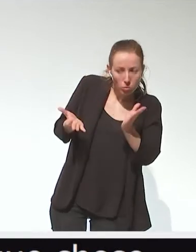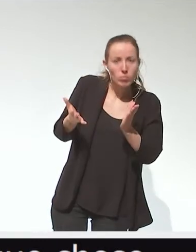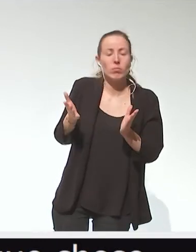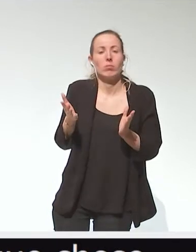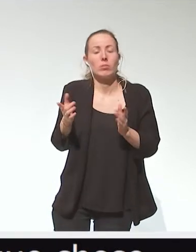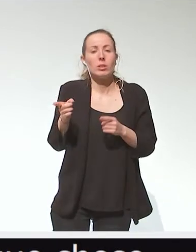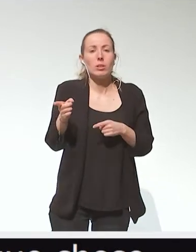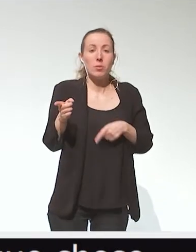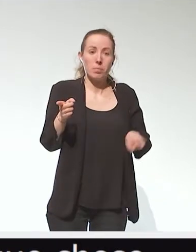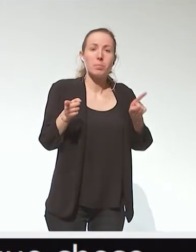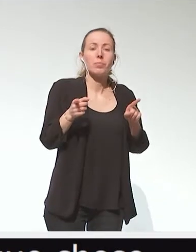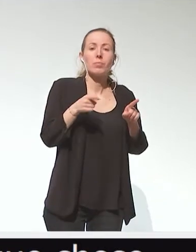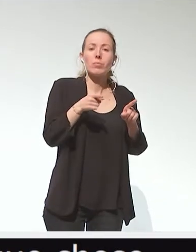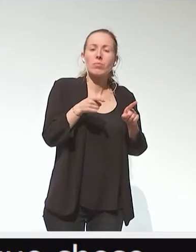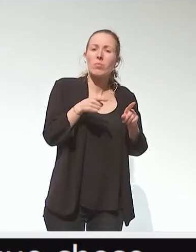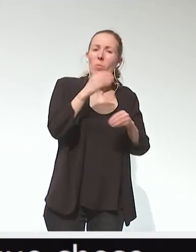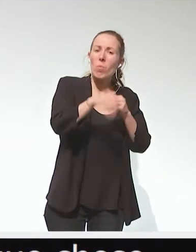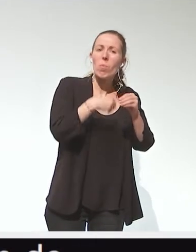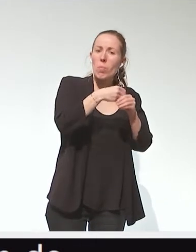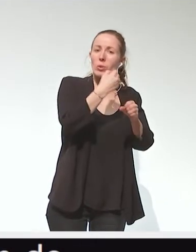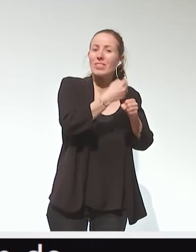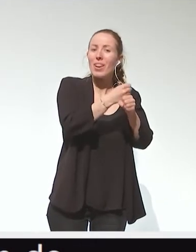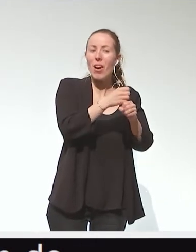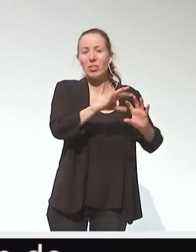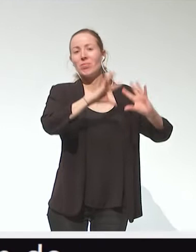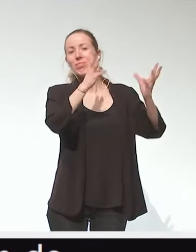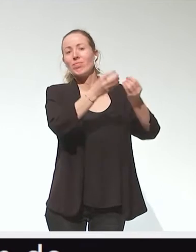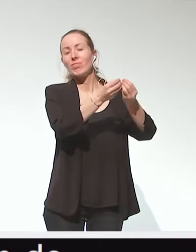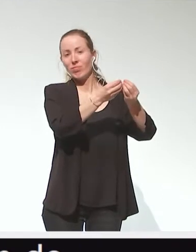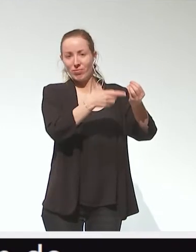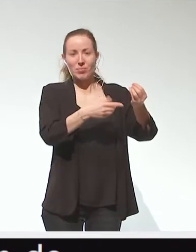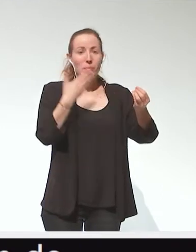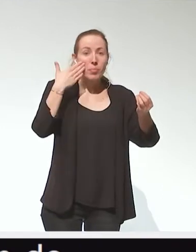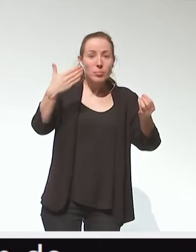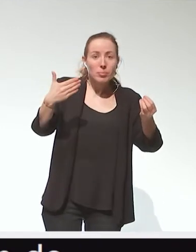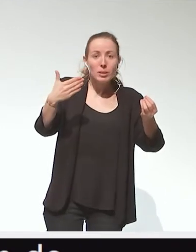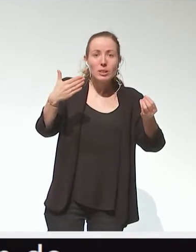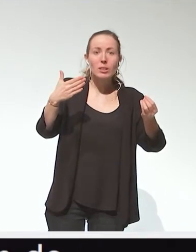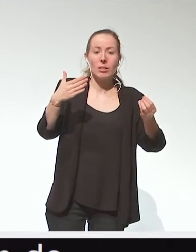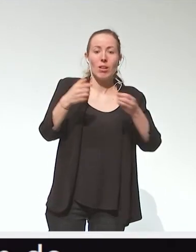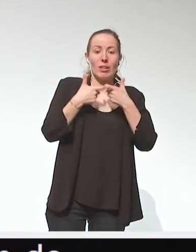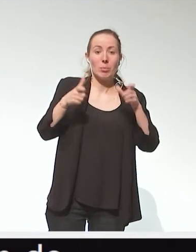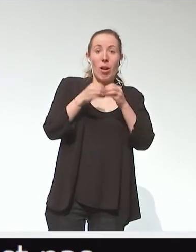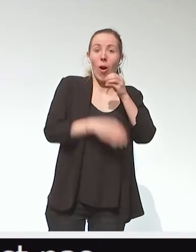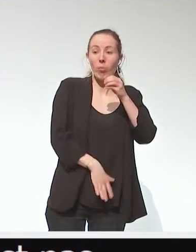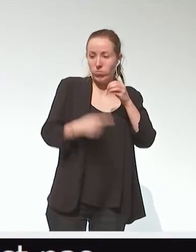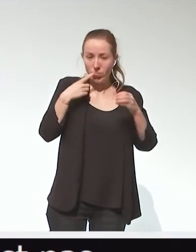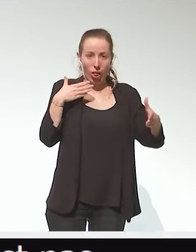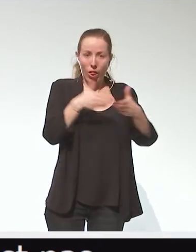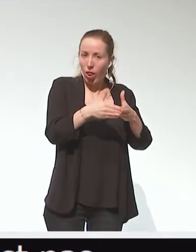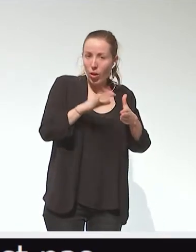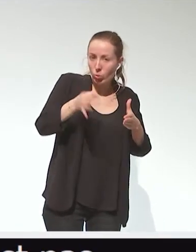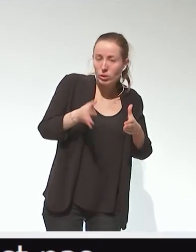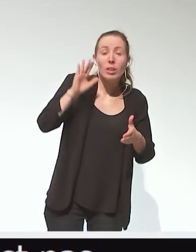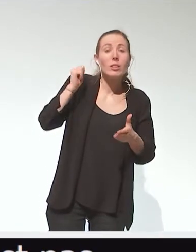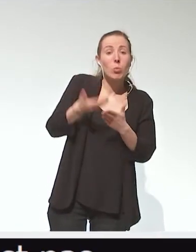we do not talk about accessibility. That is why our strategy has developed an